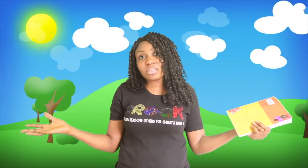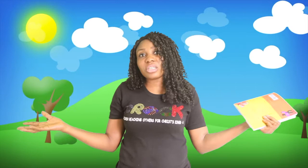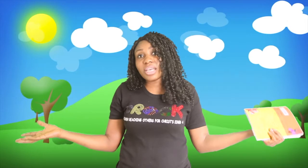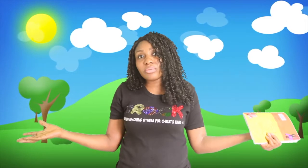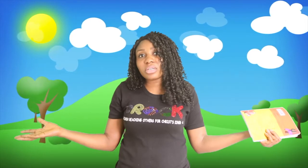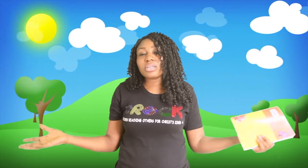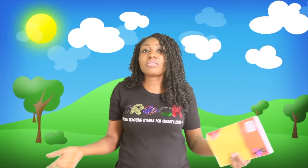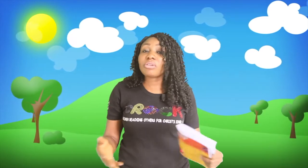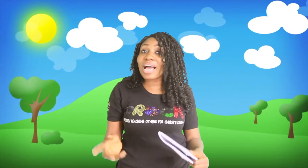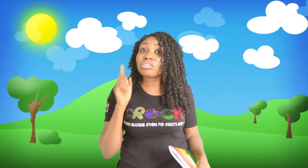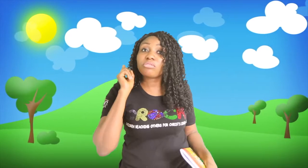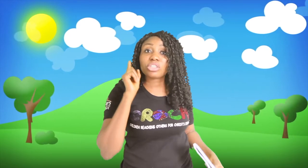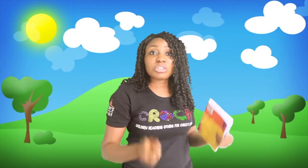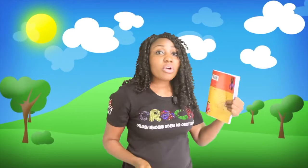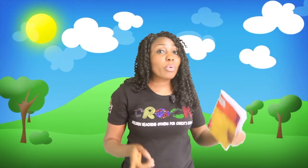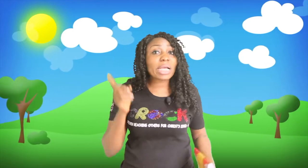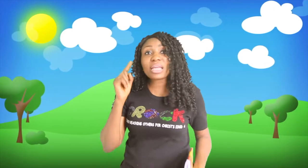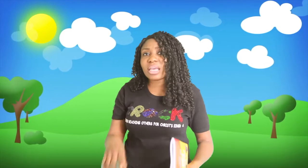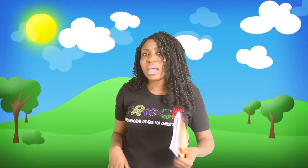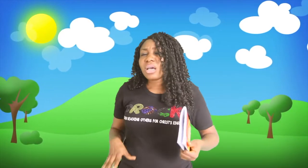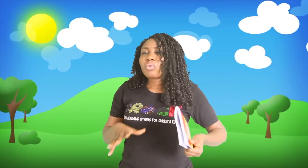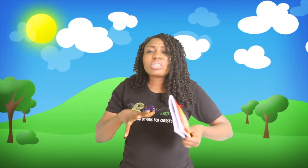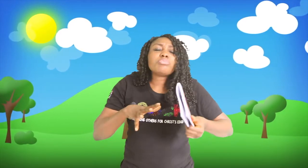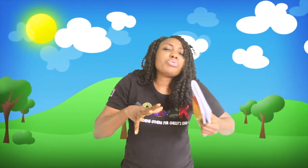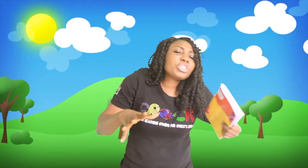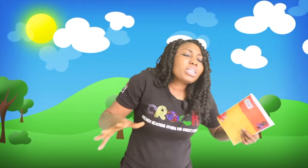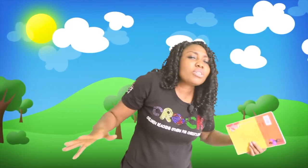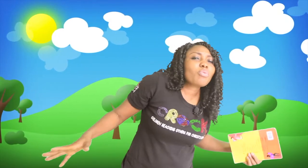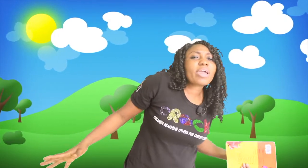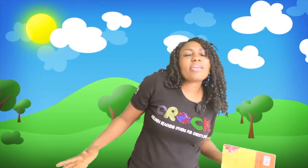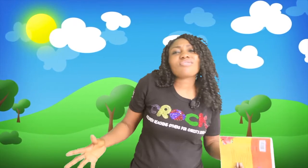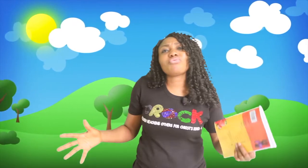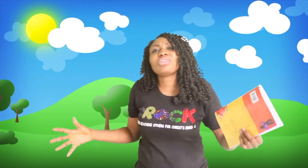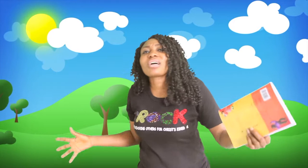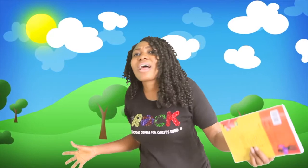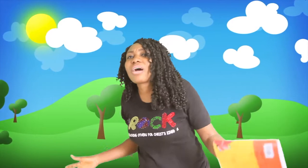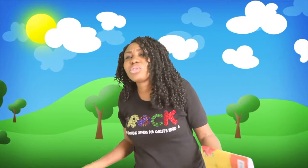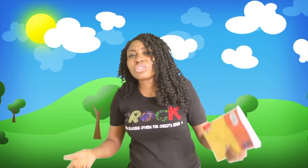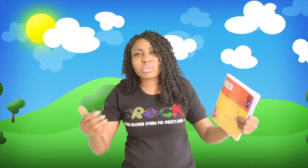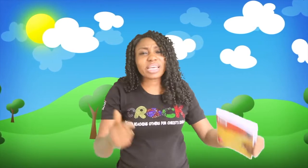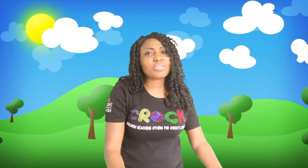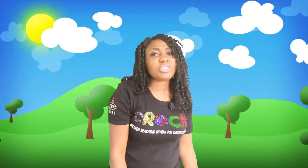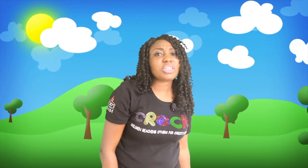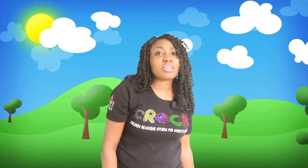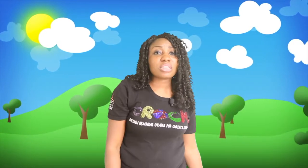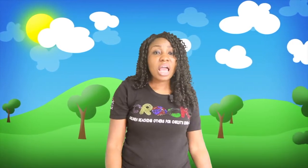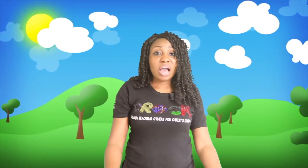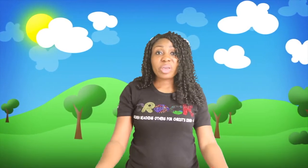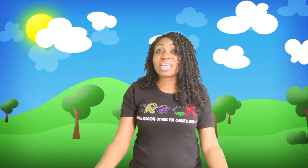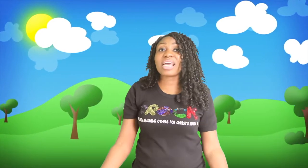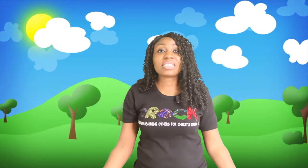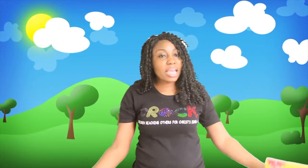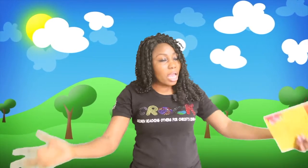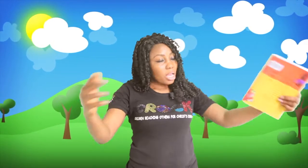people Jesus healed. So he had to rush quickly. Was pushing his way through the crowd just to get to Jesus.